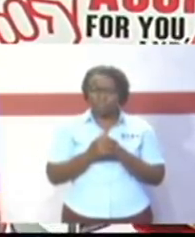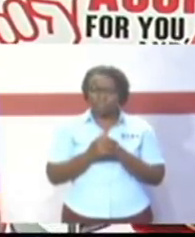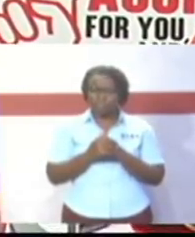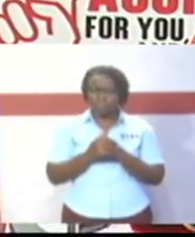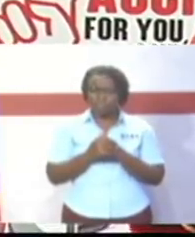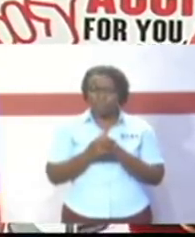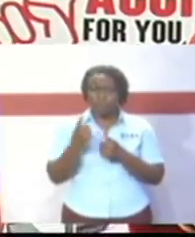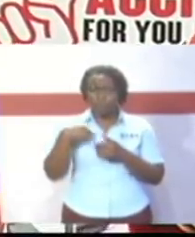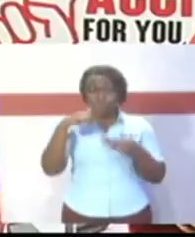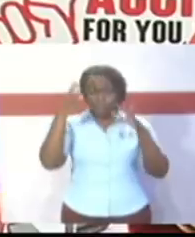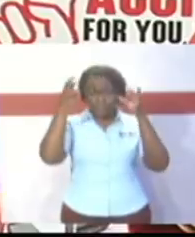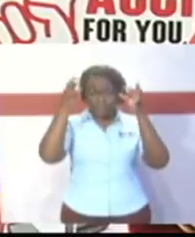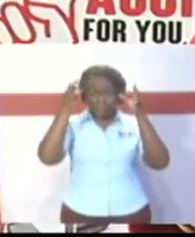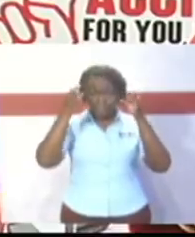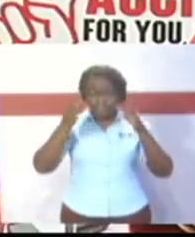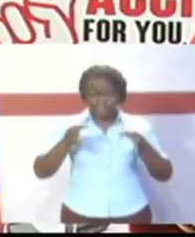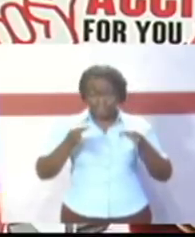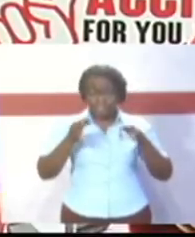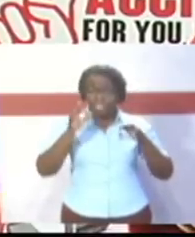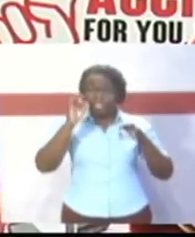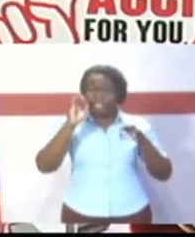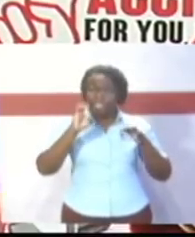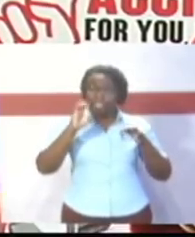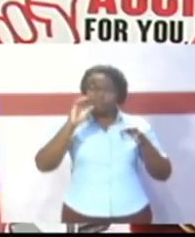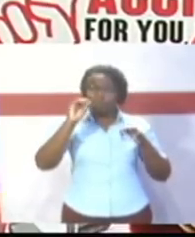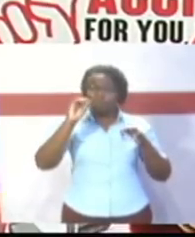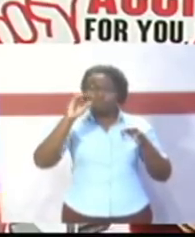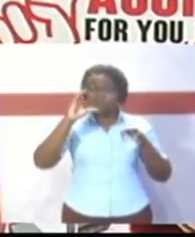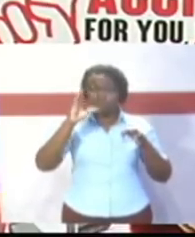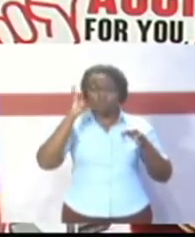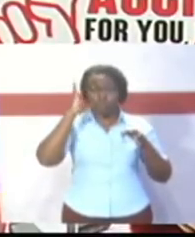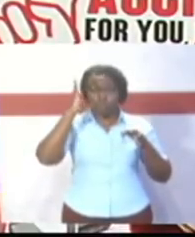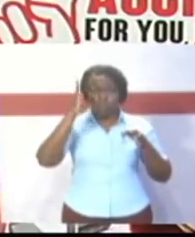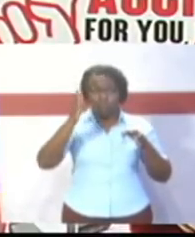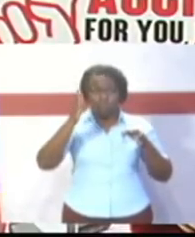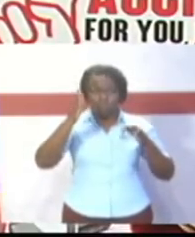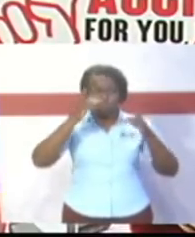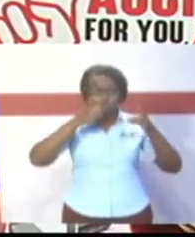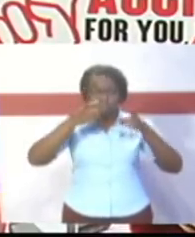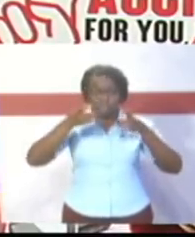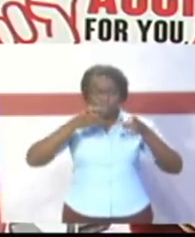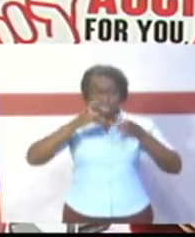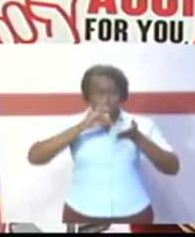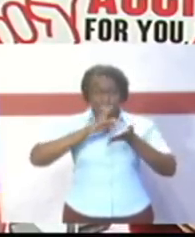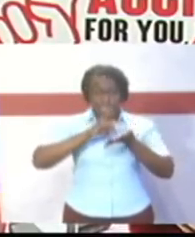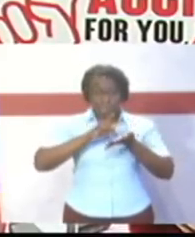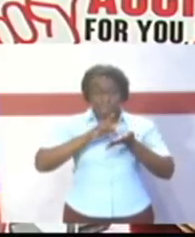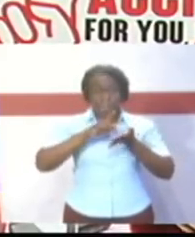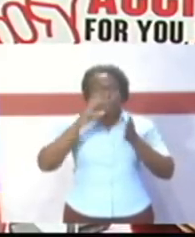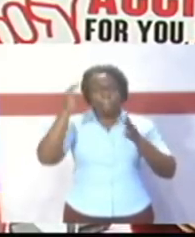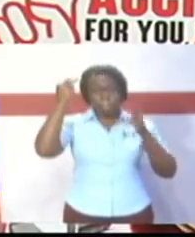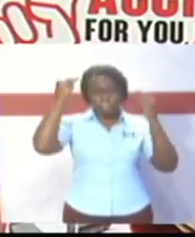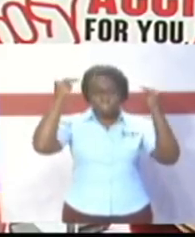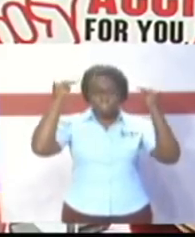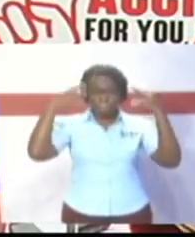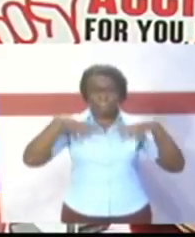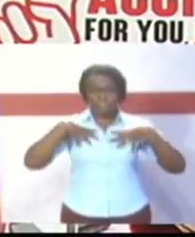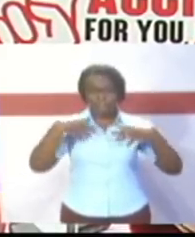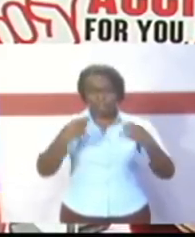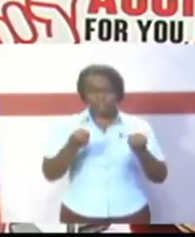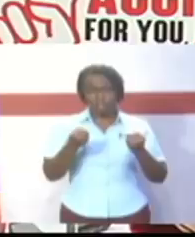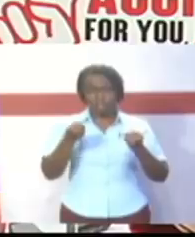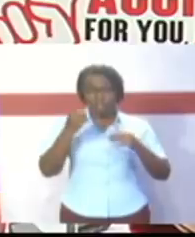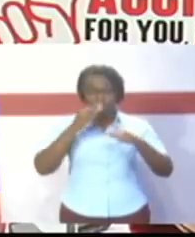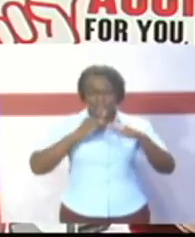took a decision that the EOCs will now be managed centrally at the Ministry of Health under